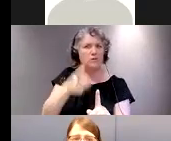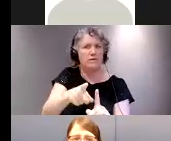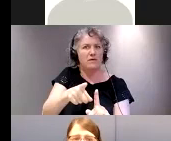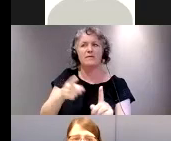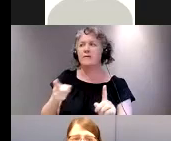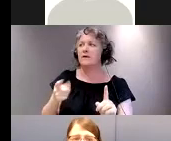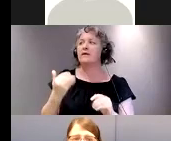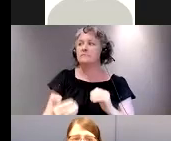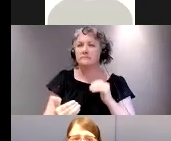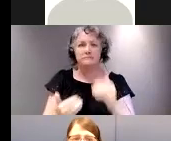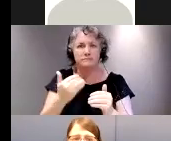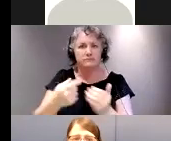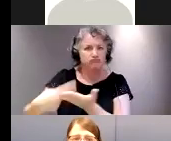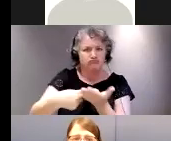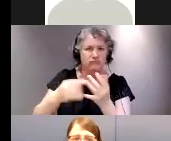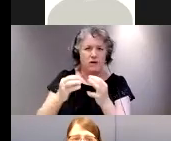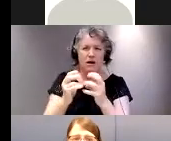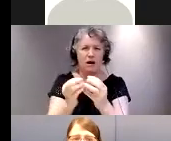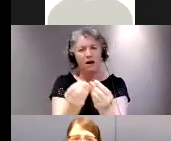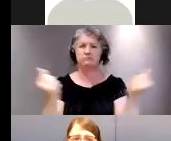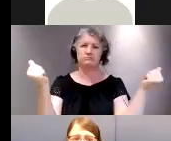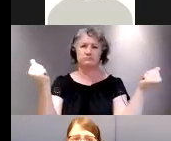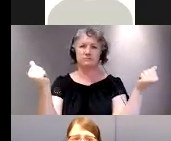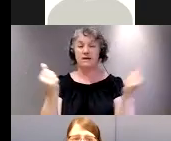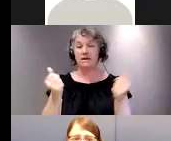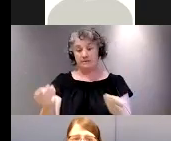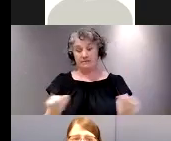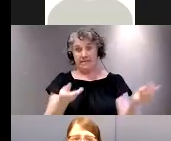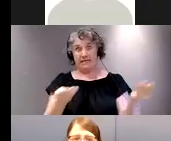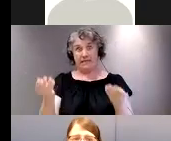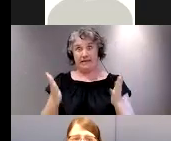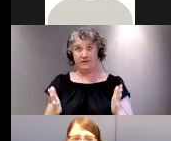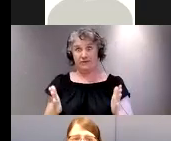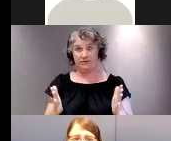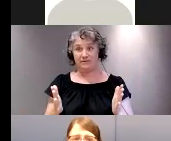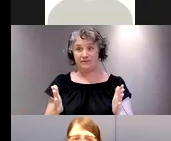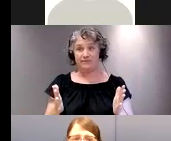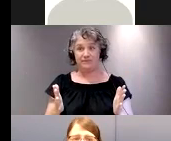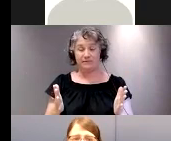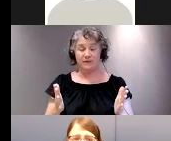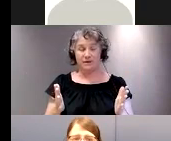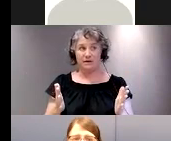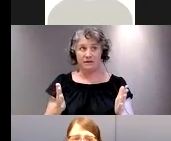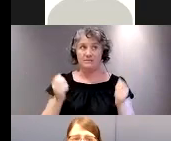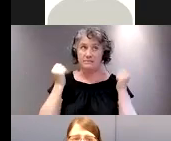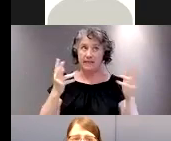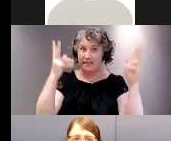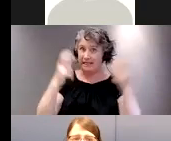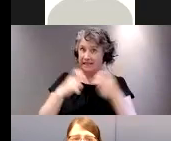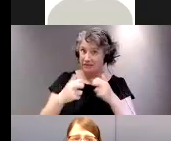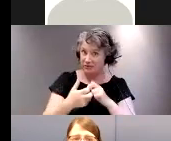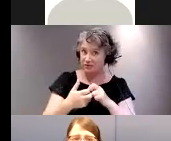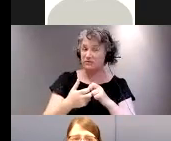move forward, right? And mediation really is, lots of issues that come up in elder